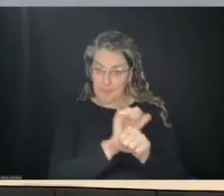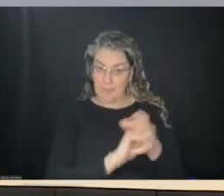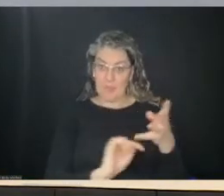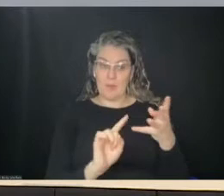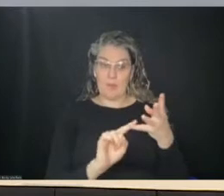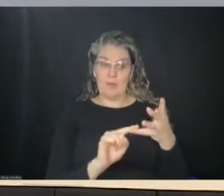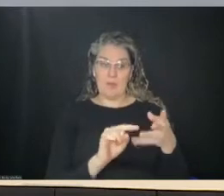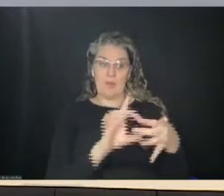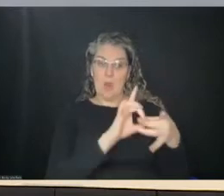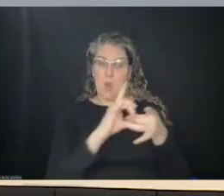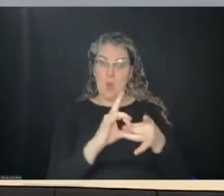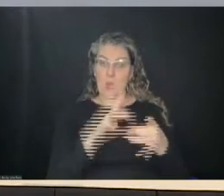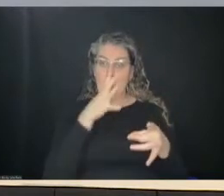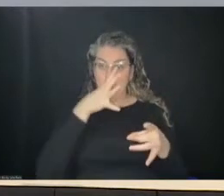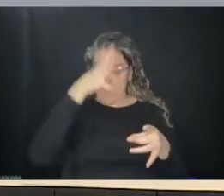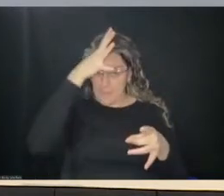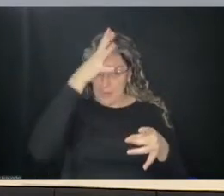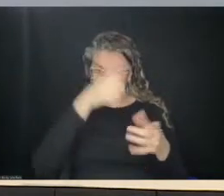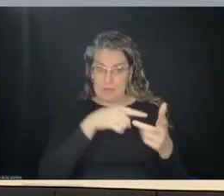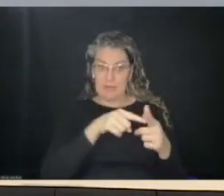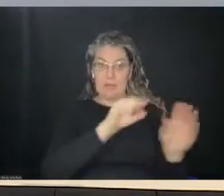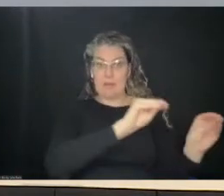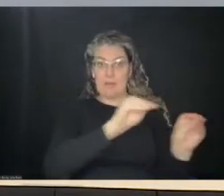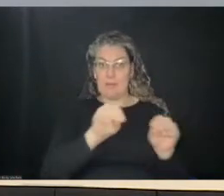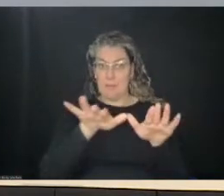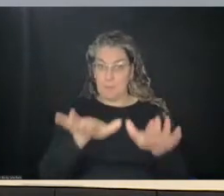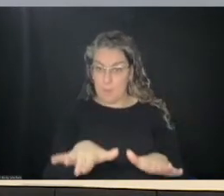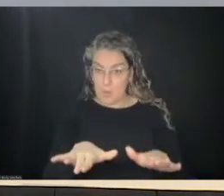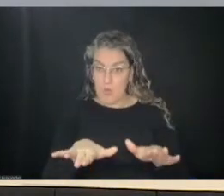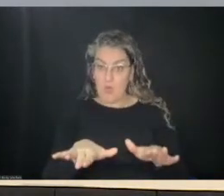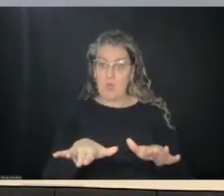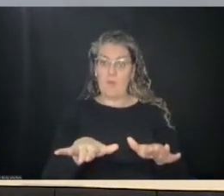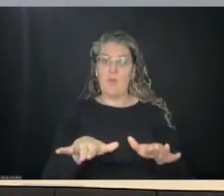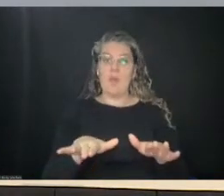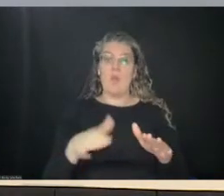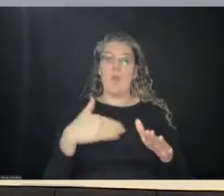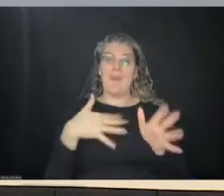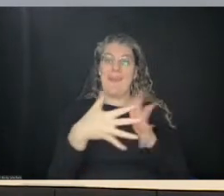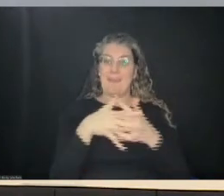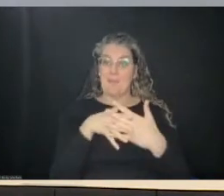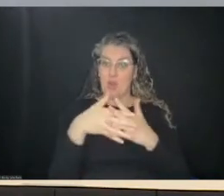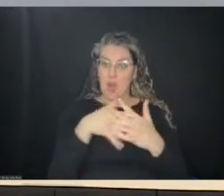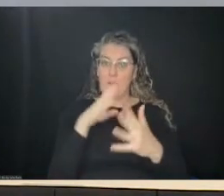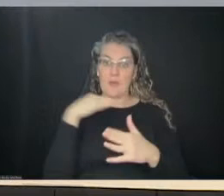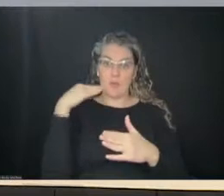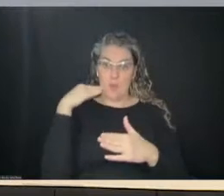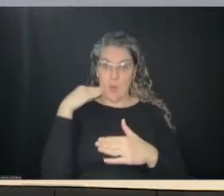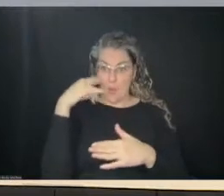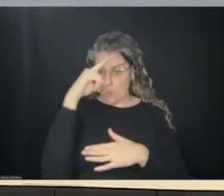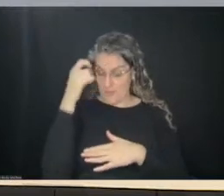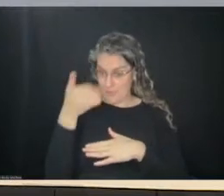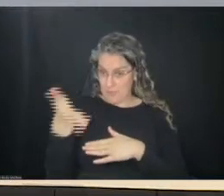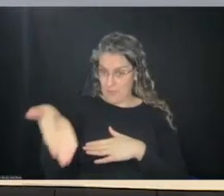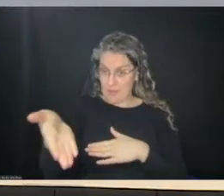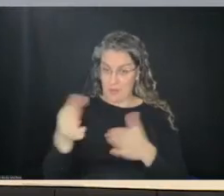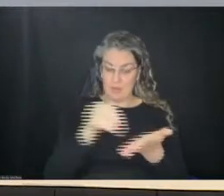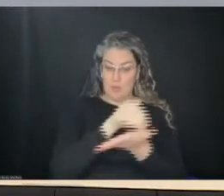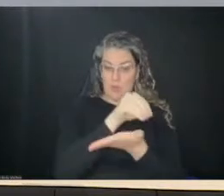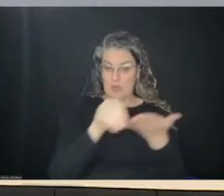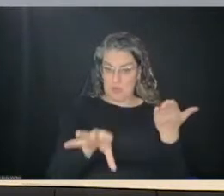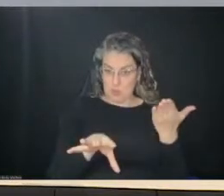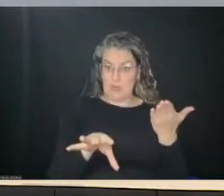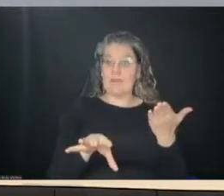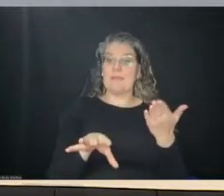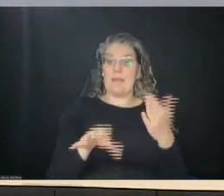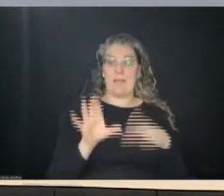co-parenting, permanent relocation, seasonal property owners, and students. In addition, all fully vaccinated individuals